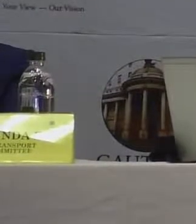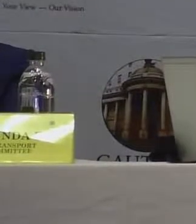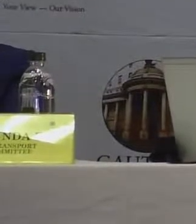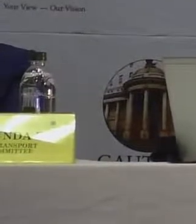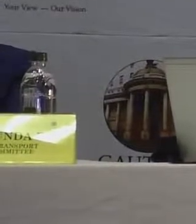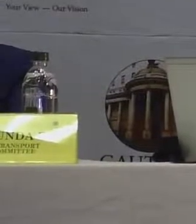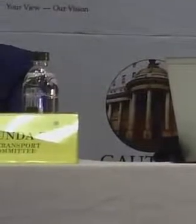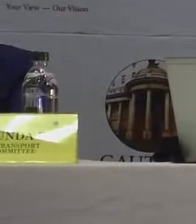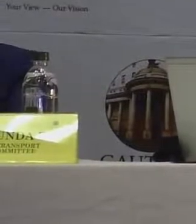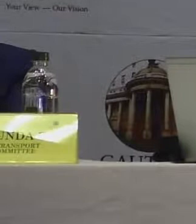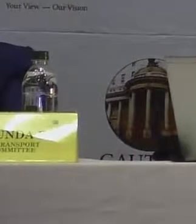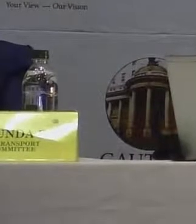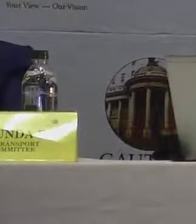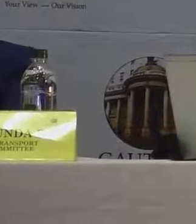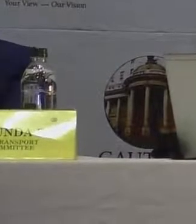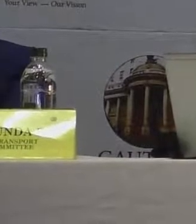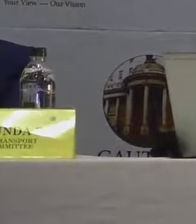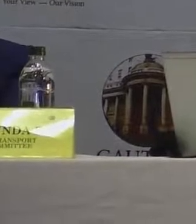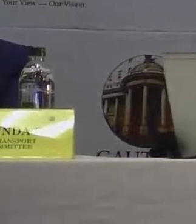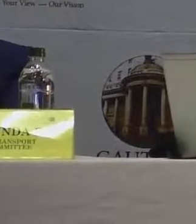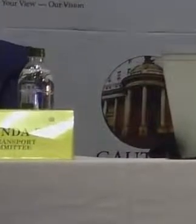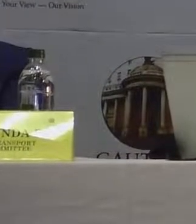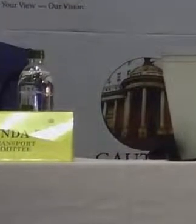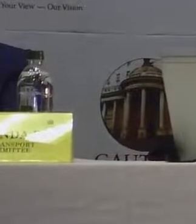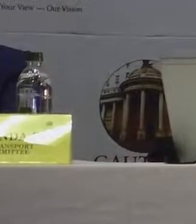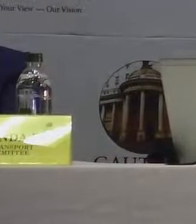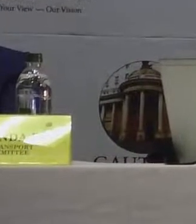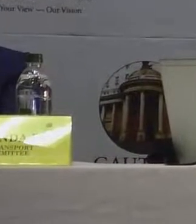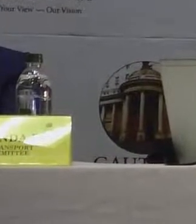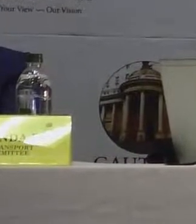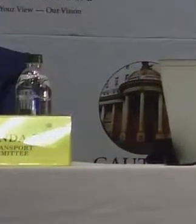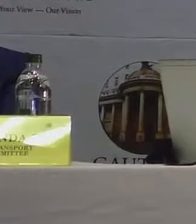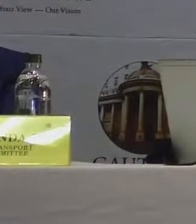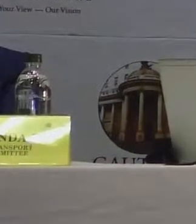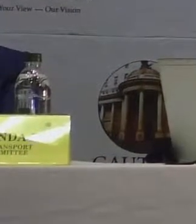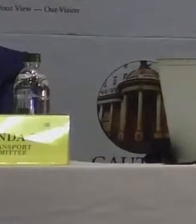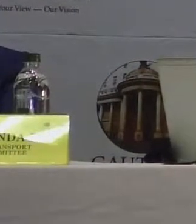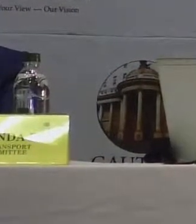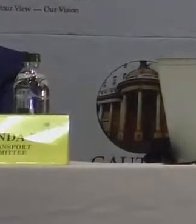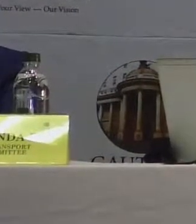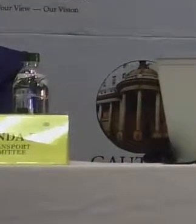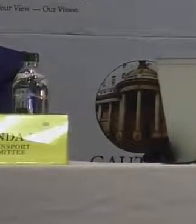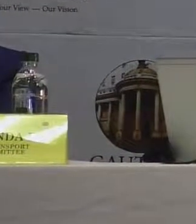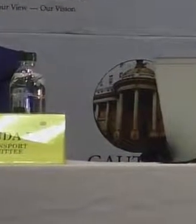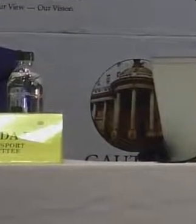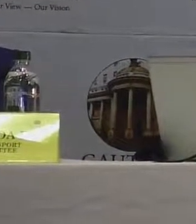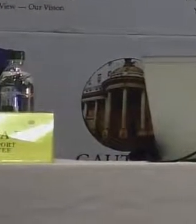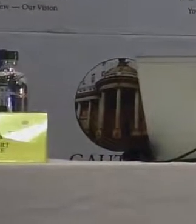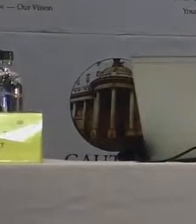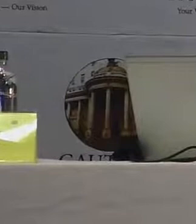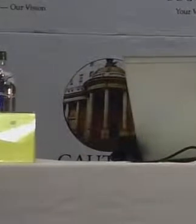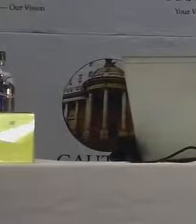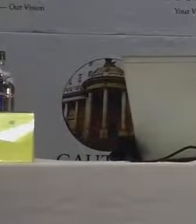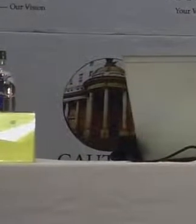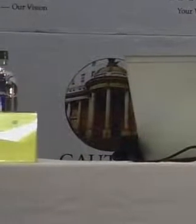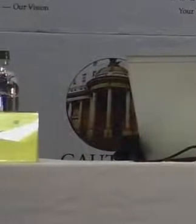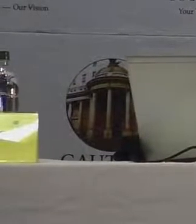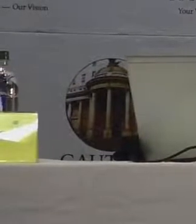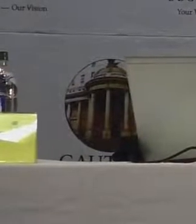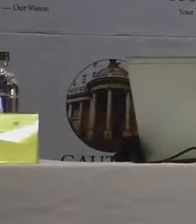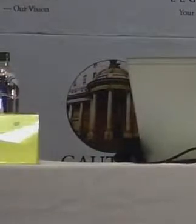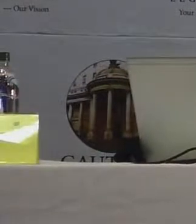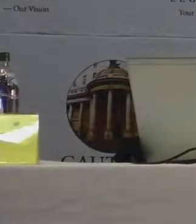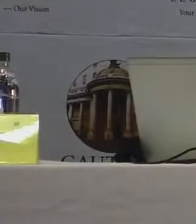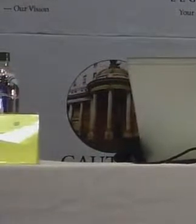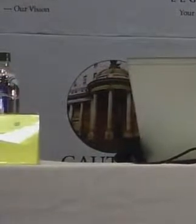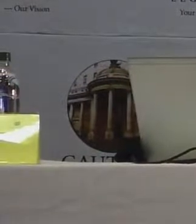on that note, I therefore wish to declare this venue that we are in here as a precinct of the legislature